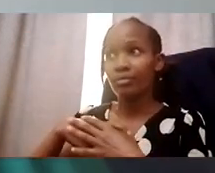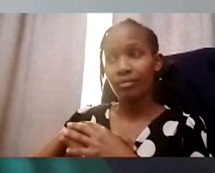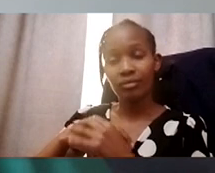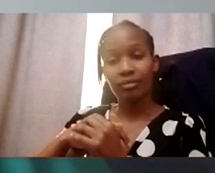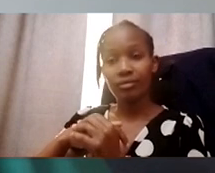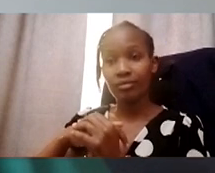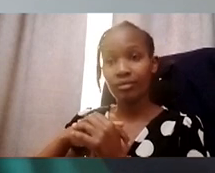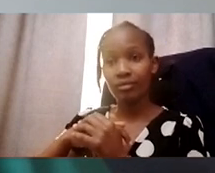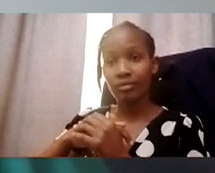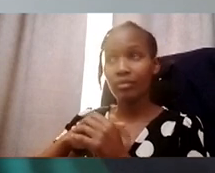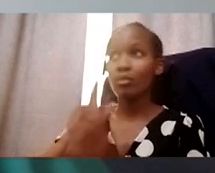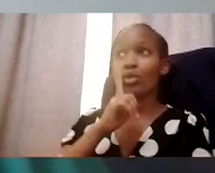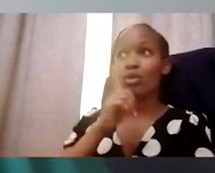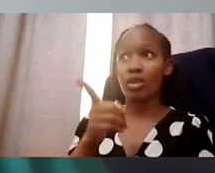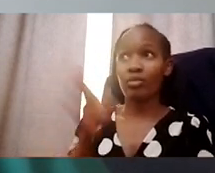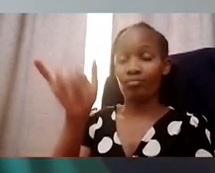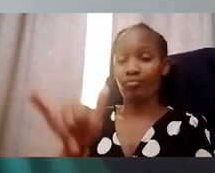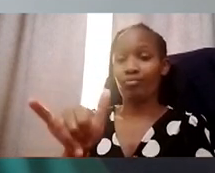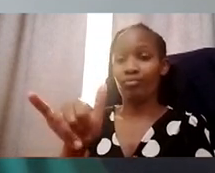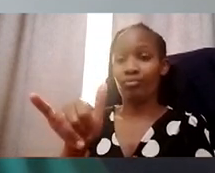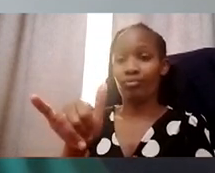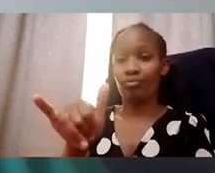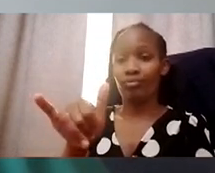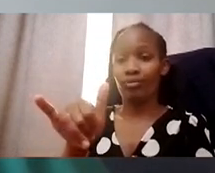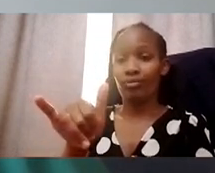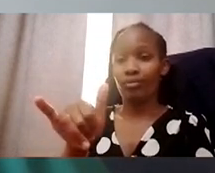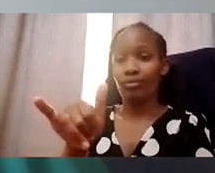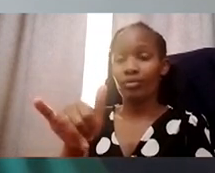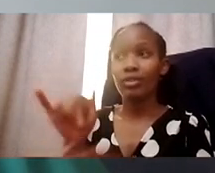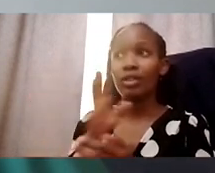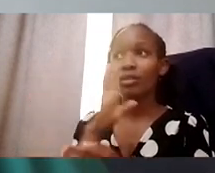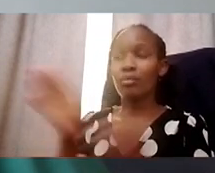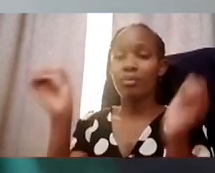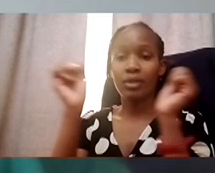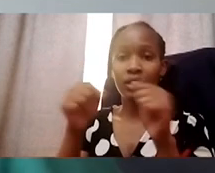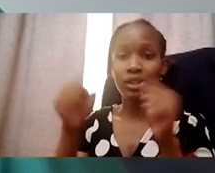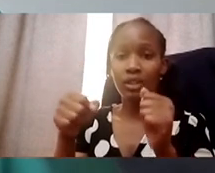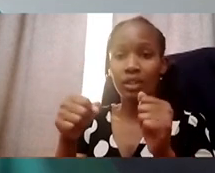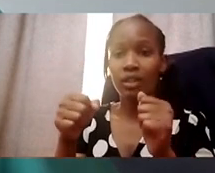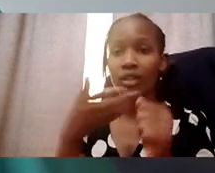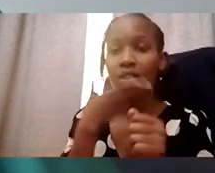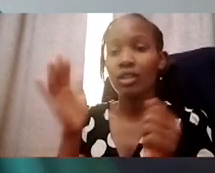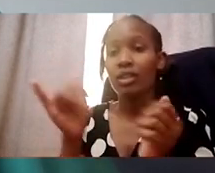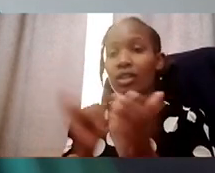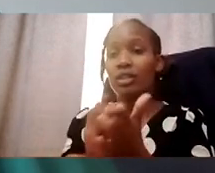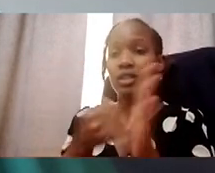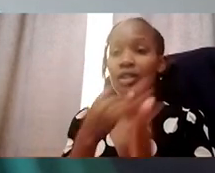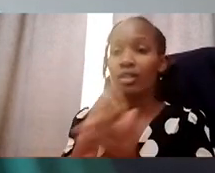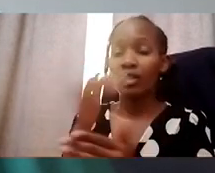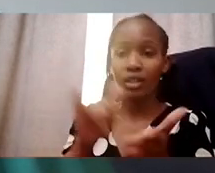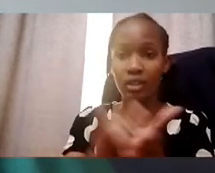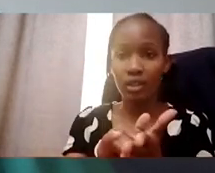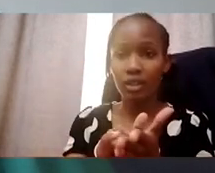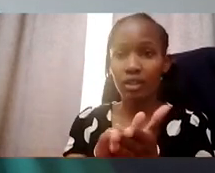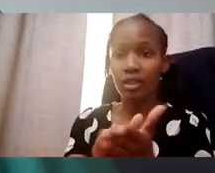I'm sure the chef de monsieur would be able to answer that very well. But maybe I could just say that refugee